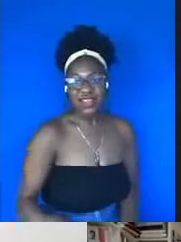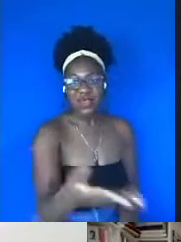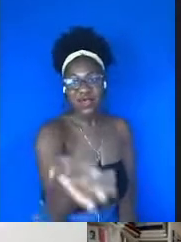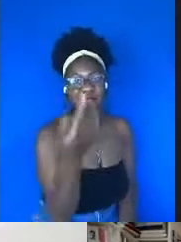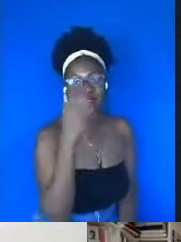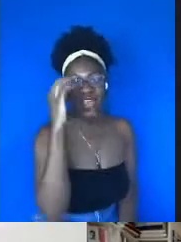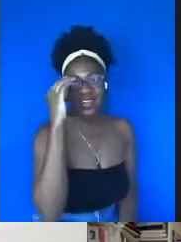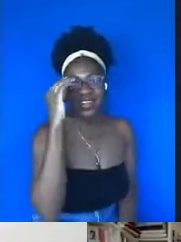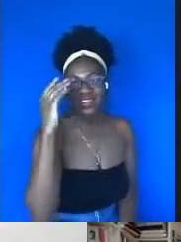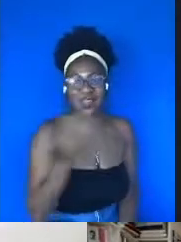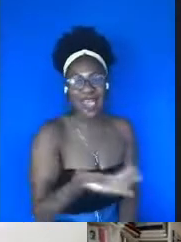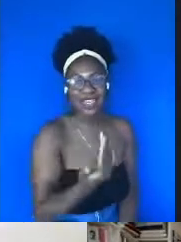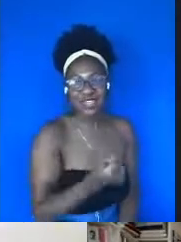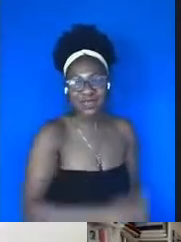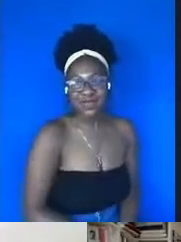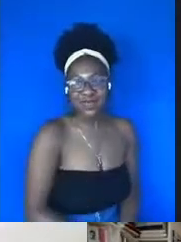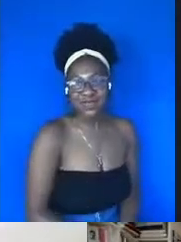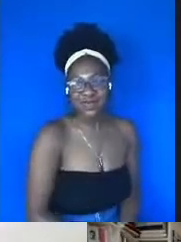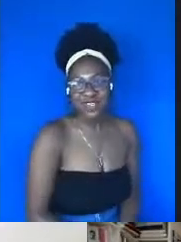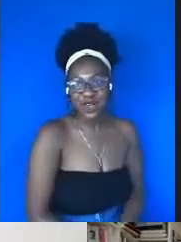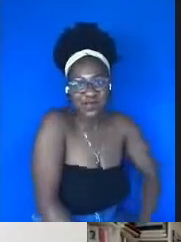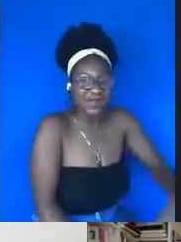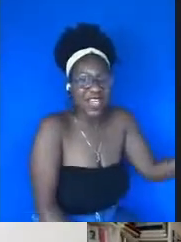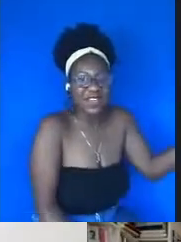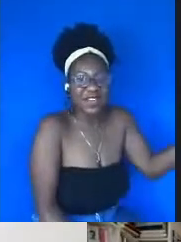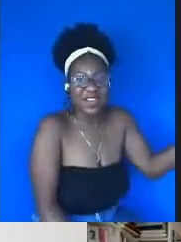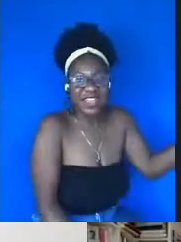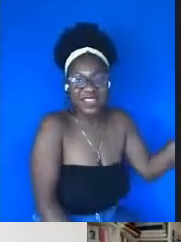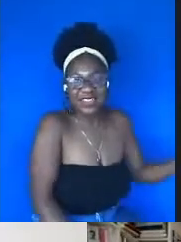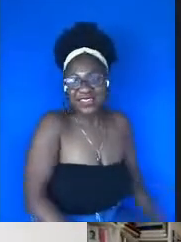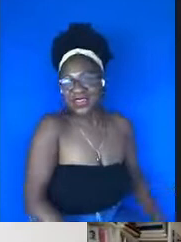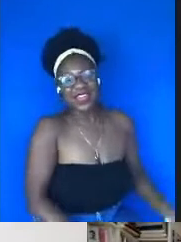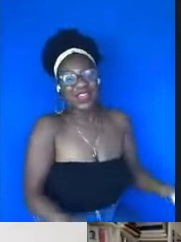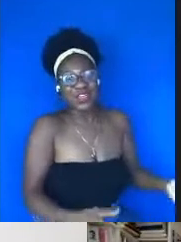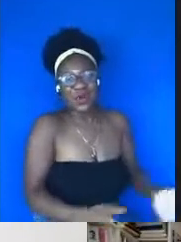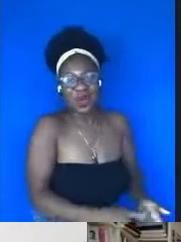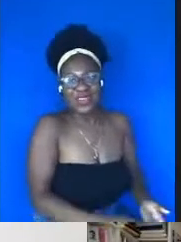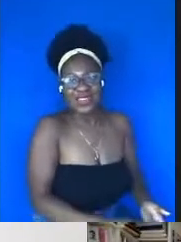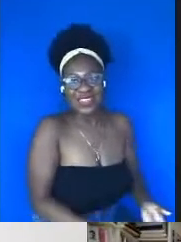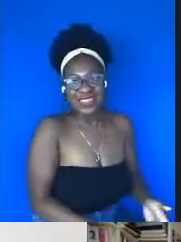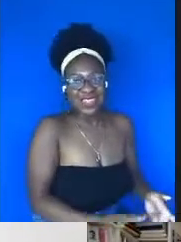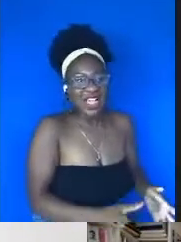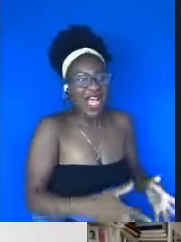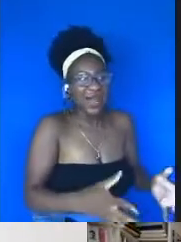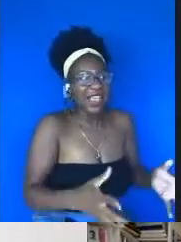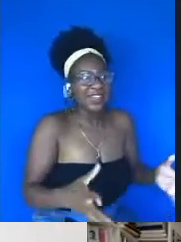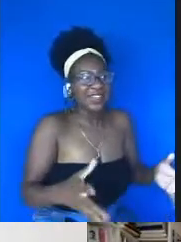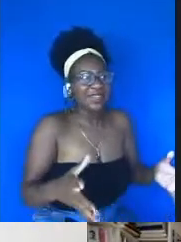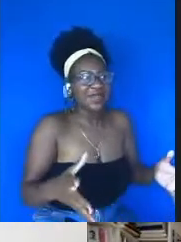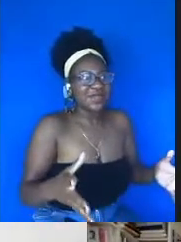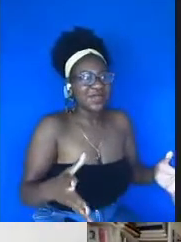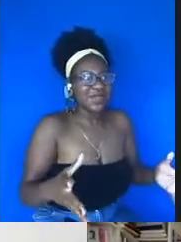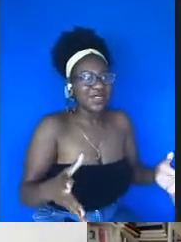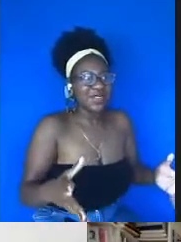Yeah, just to piggyback off of that is the packaging. You know, at the end of the day, you don't want to, I